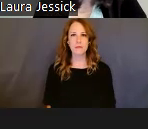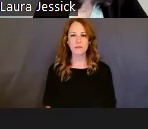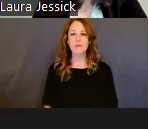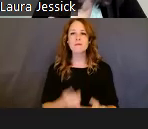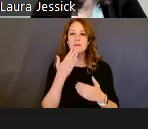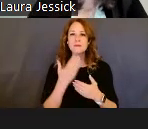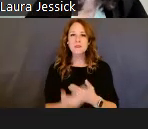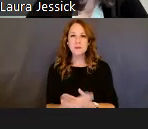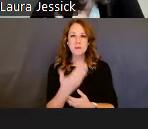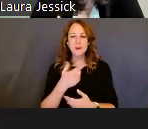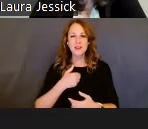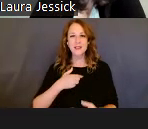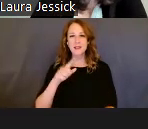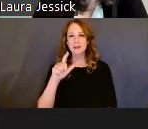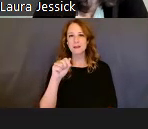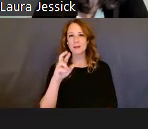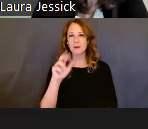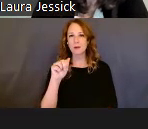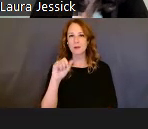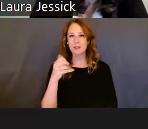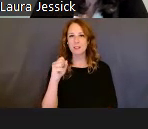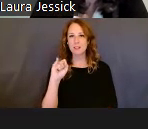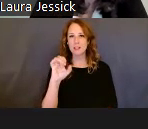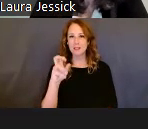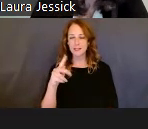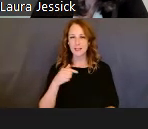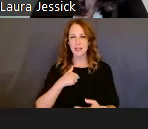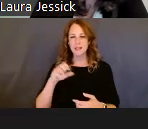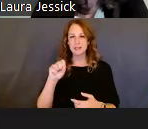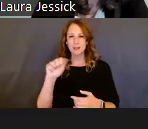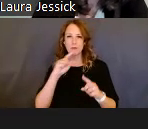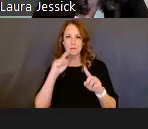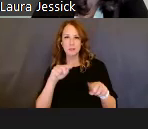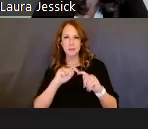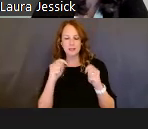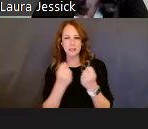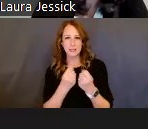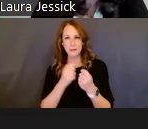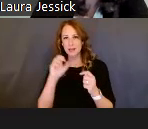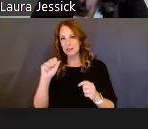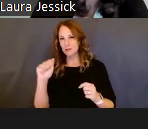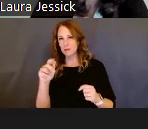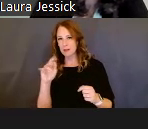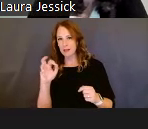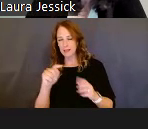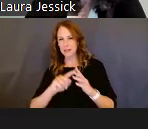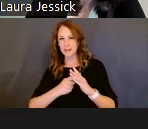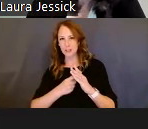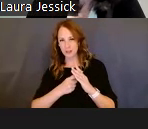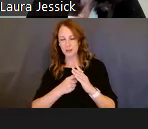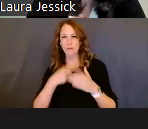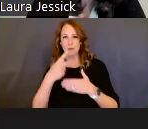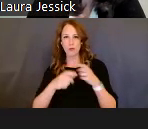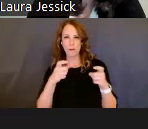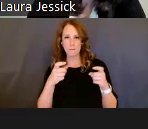Good morning, everyone. I'm Laura Jessic. I'm the Sexual Assault Response Team and Sexual Assault Kit Initiative Program Manager.